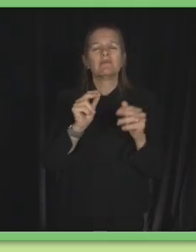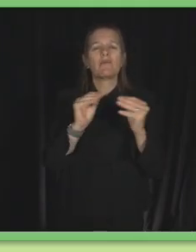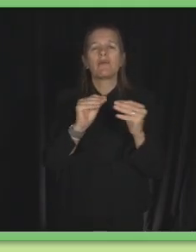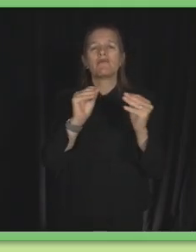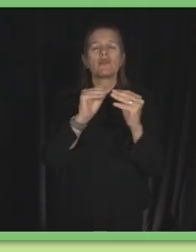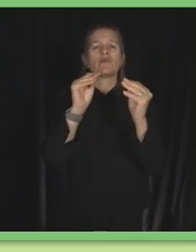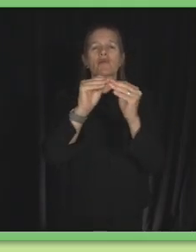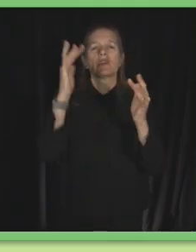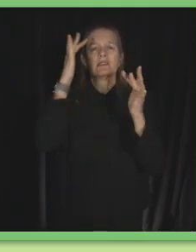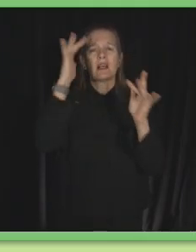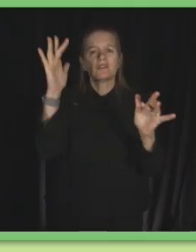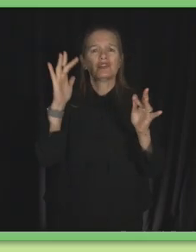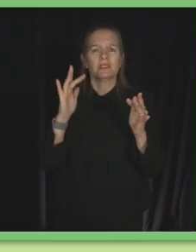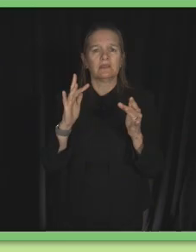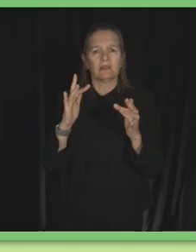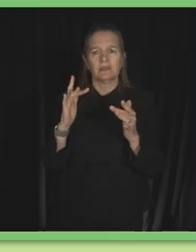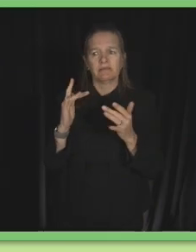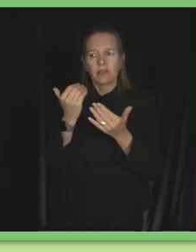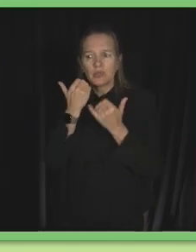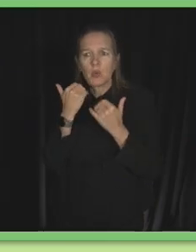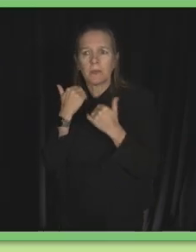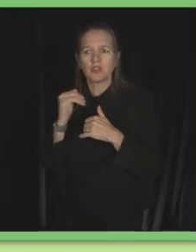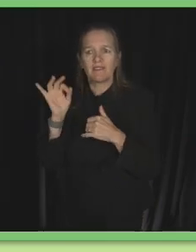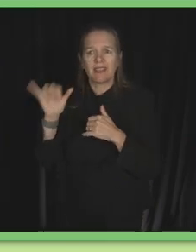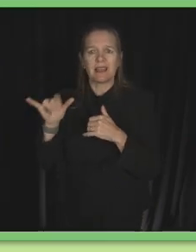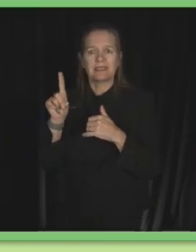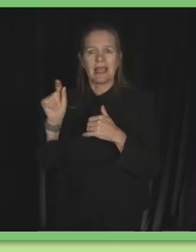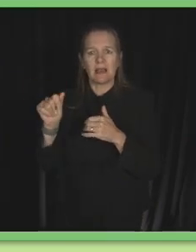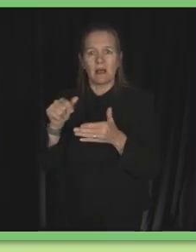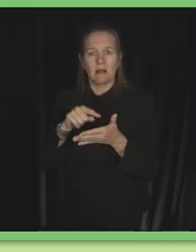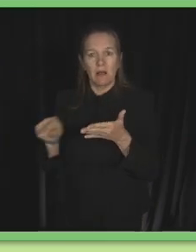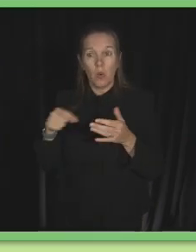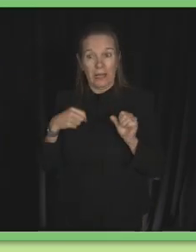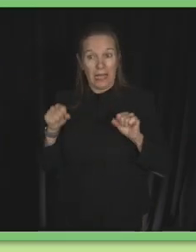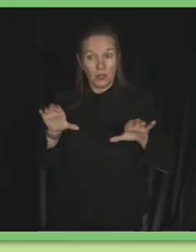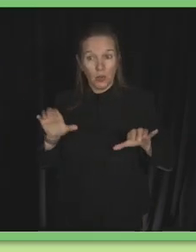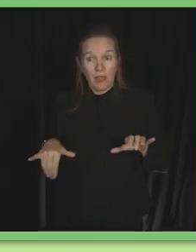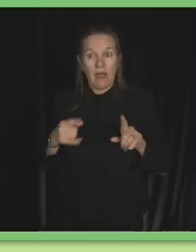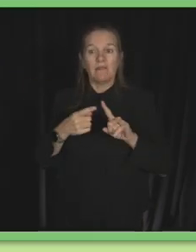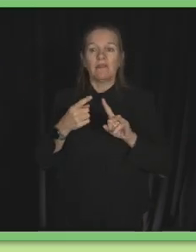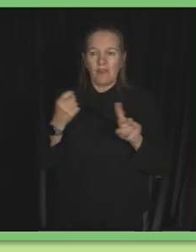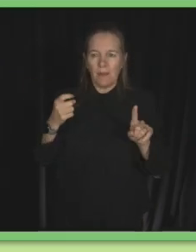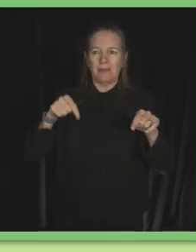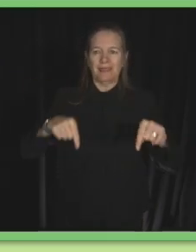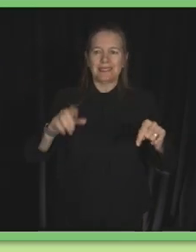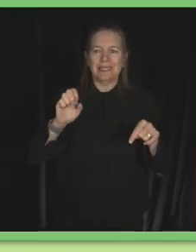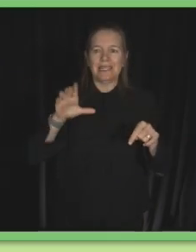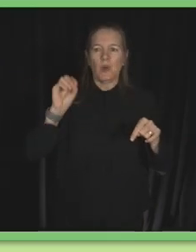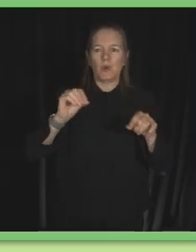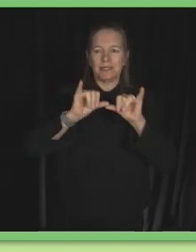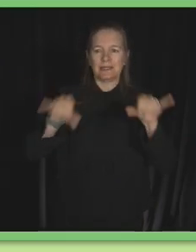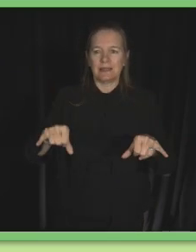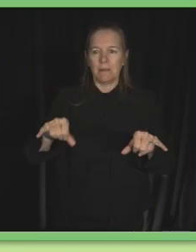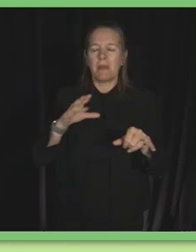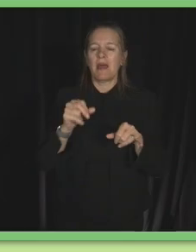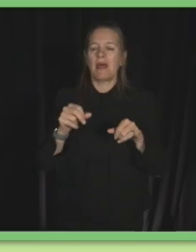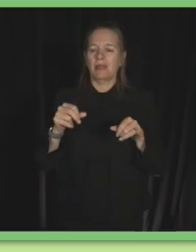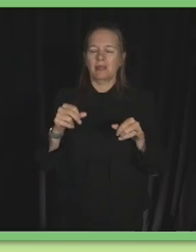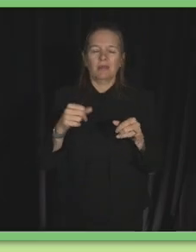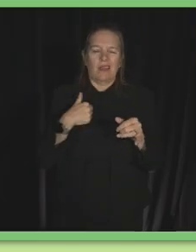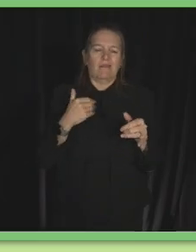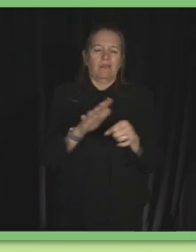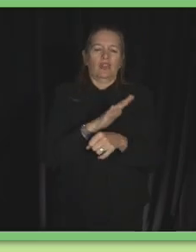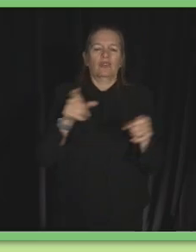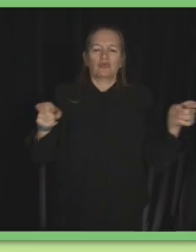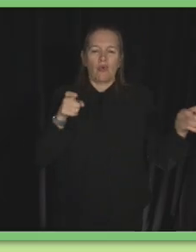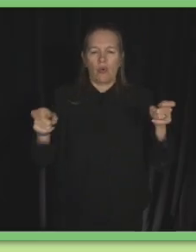intelligent consumers of that data. And that's something we can only really do because of the power of this ecosystem, as well as the control that it affords us over the